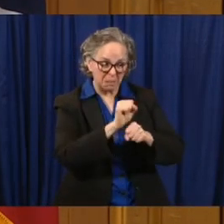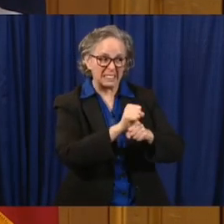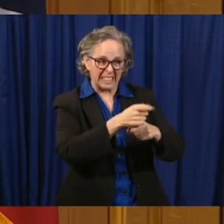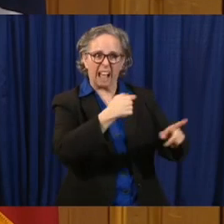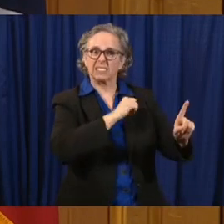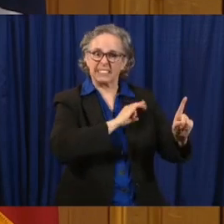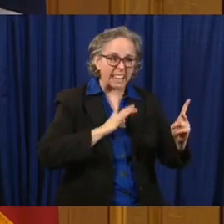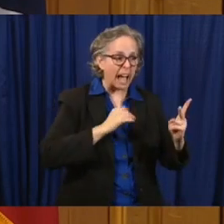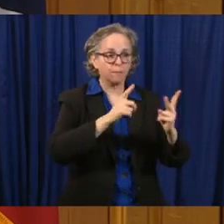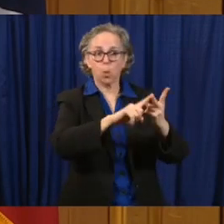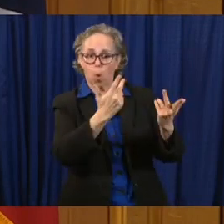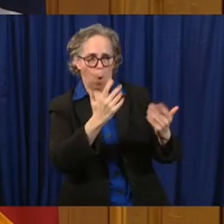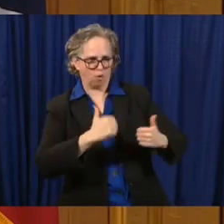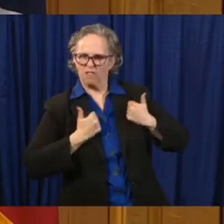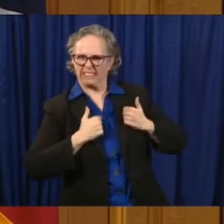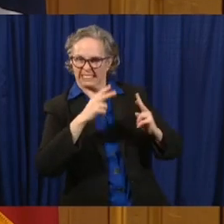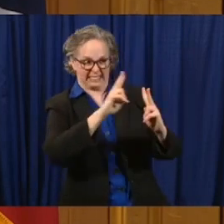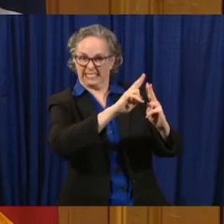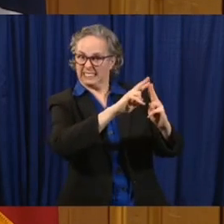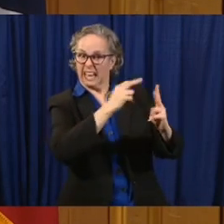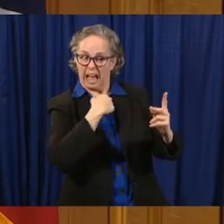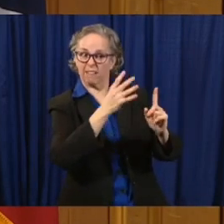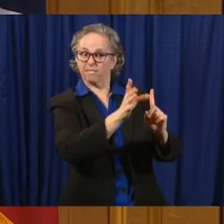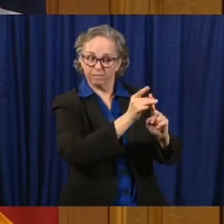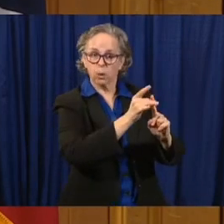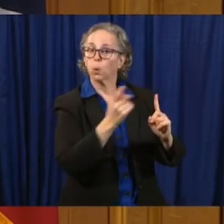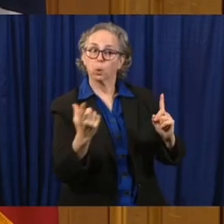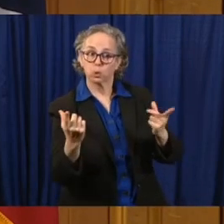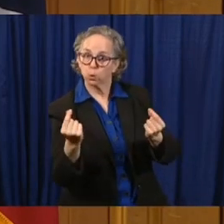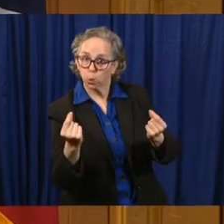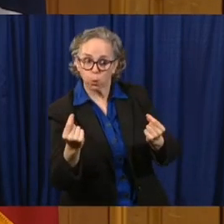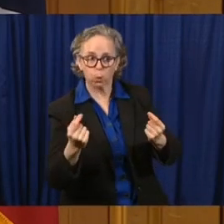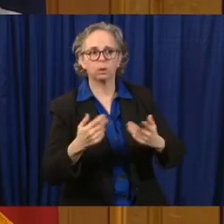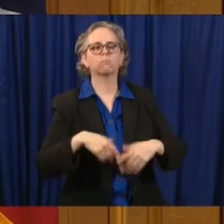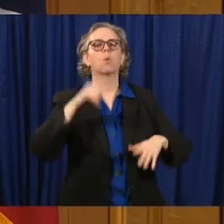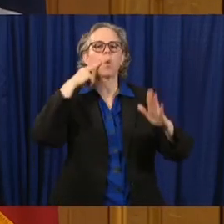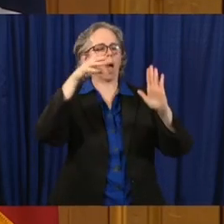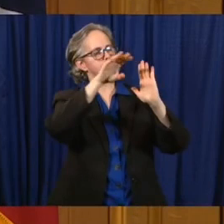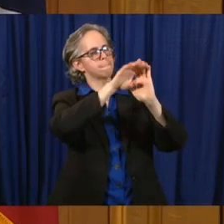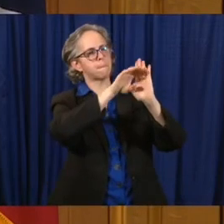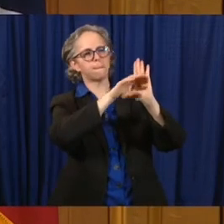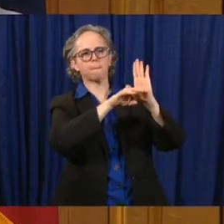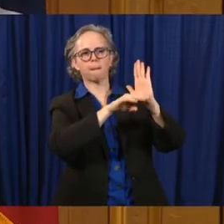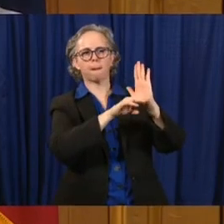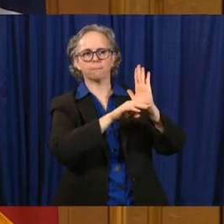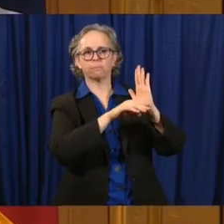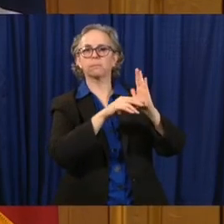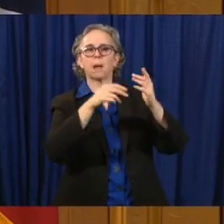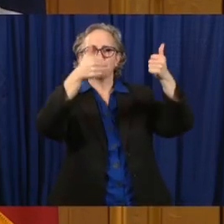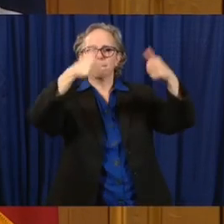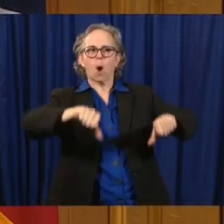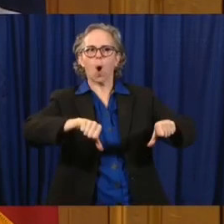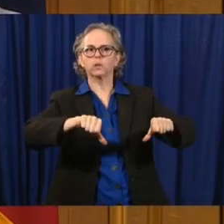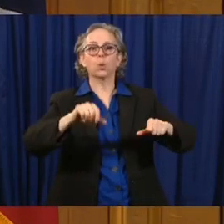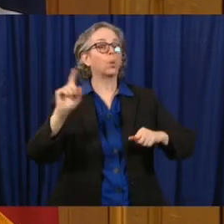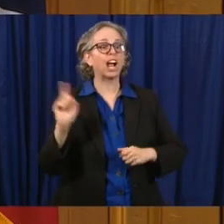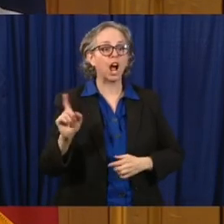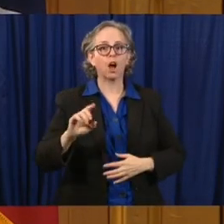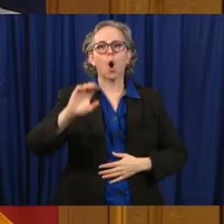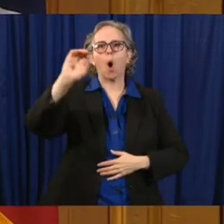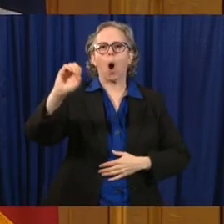residents, has tested positive. That will be posted on the Ohio Department of Health's website.